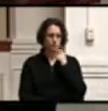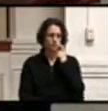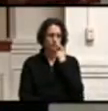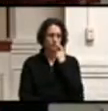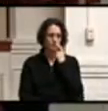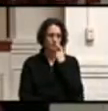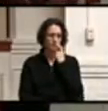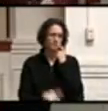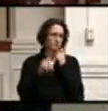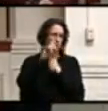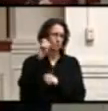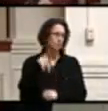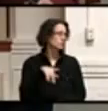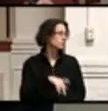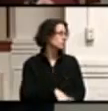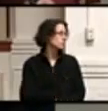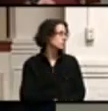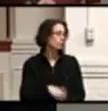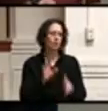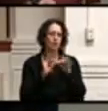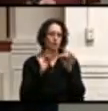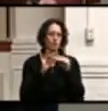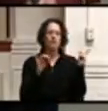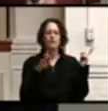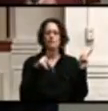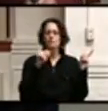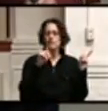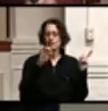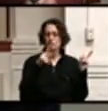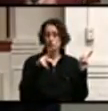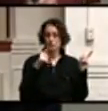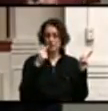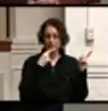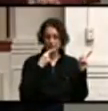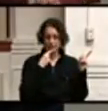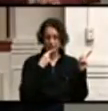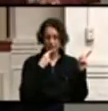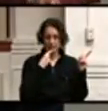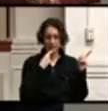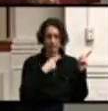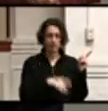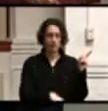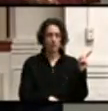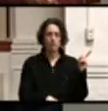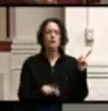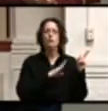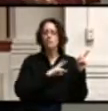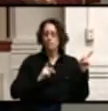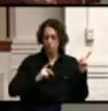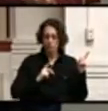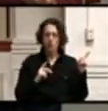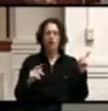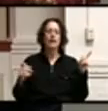sorry. Hey, Ray. Yes. Just so you know, I included for the board a copy of The plans? Drawing 201 and